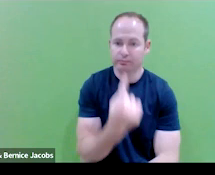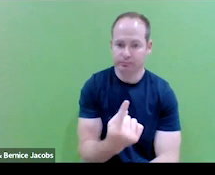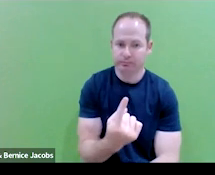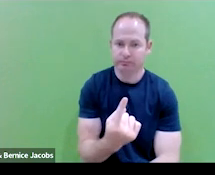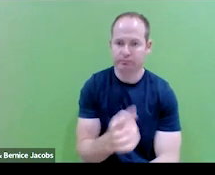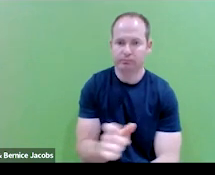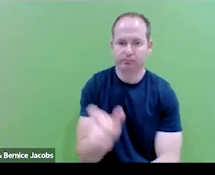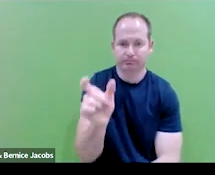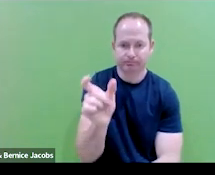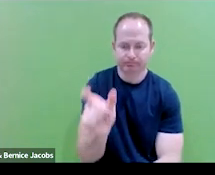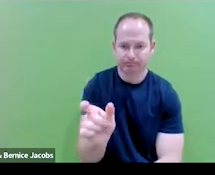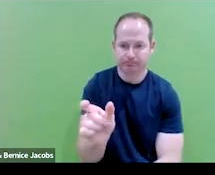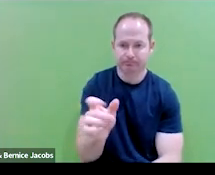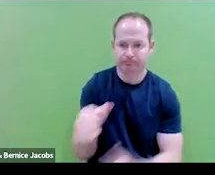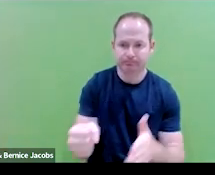reasonable